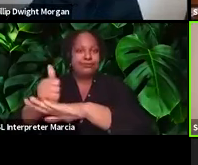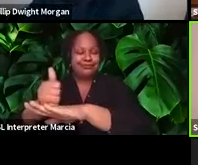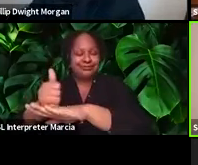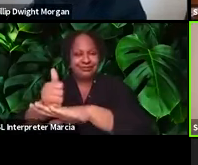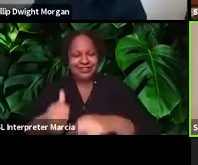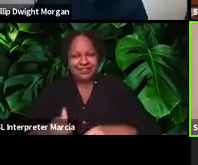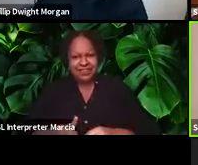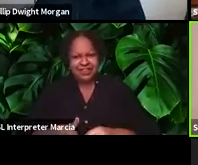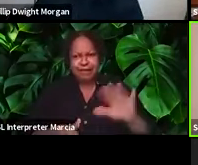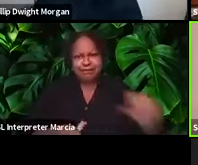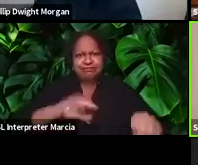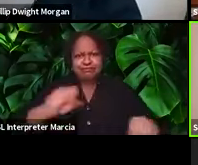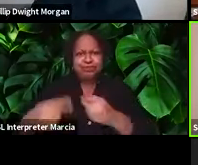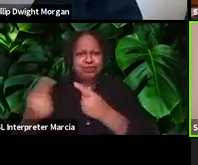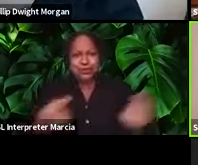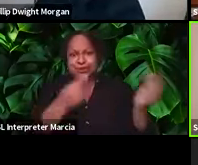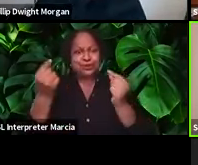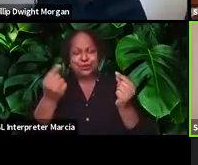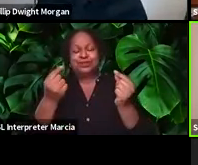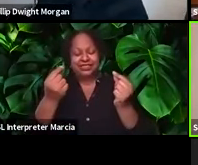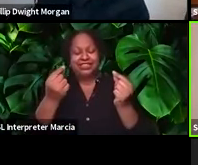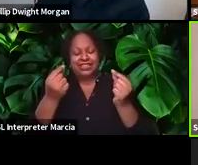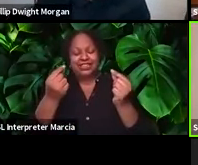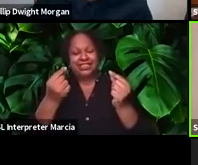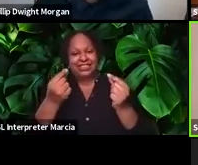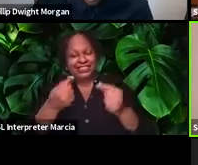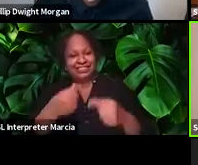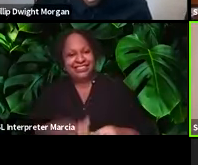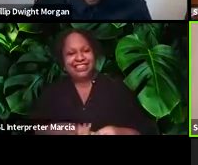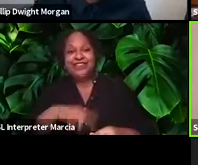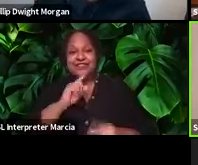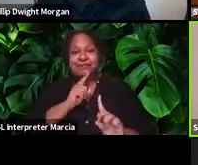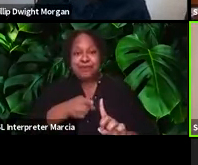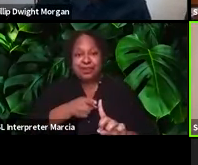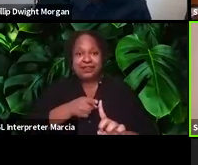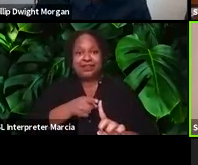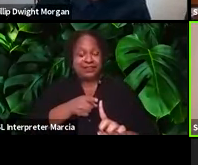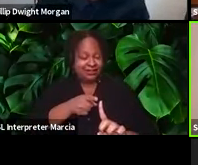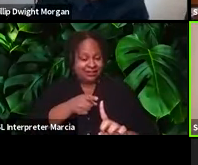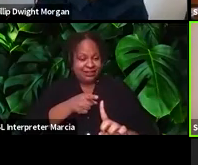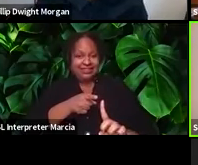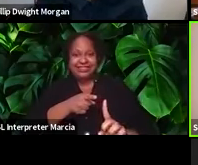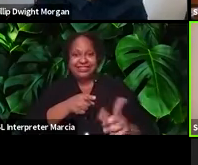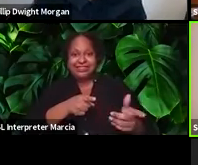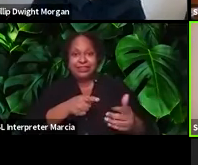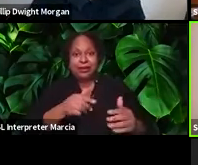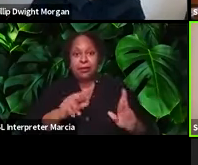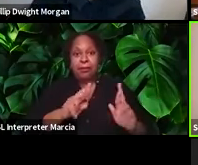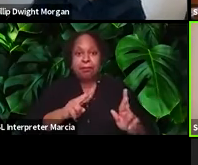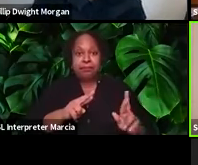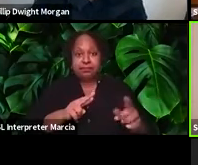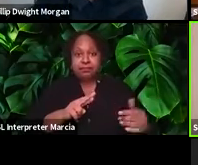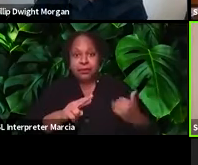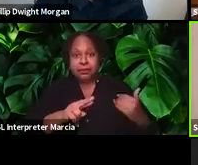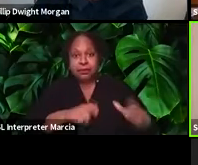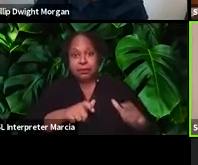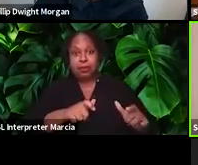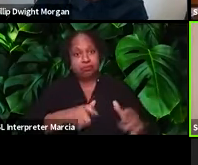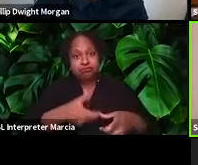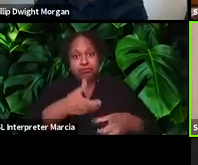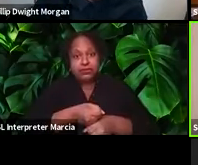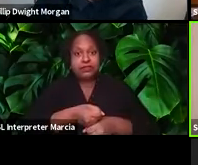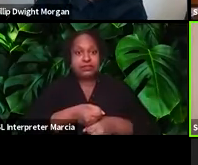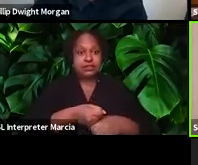about building that sense of confidence in seeing maybe or maybe not, it might be a chef that